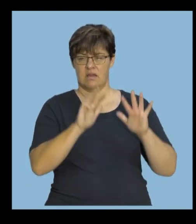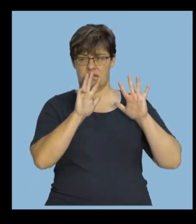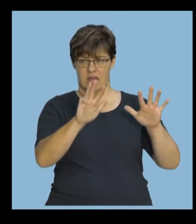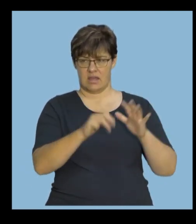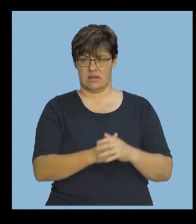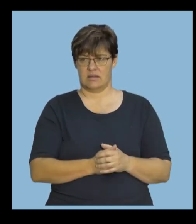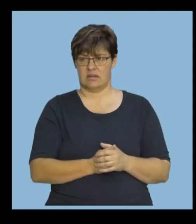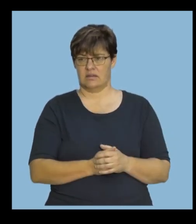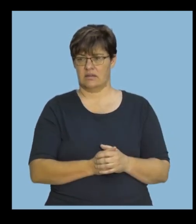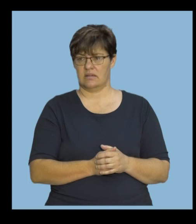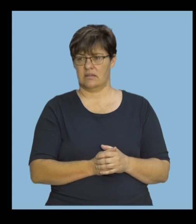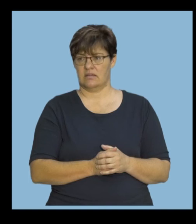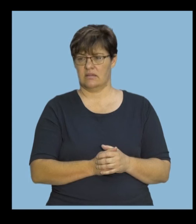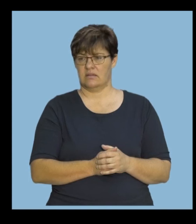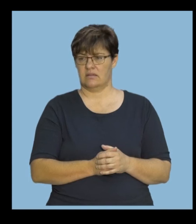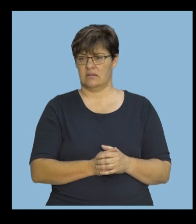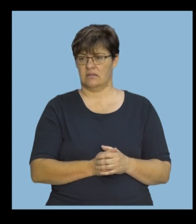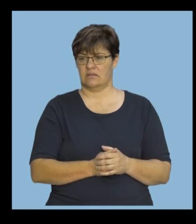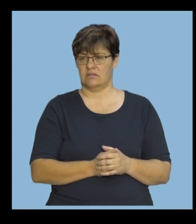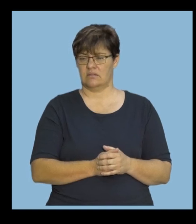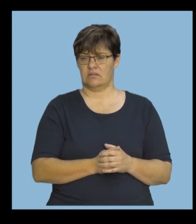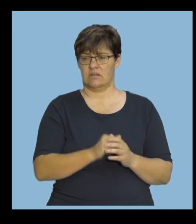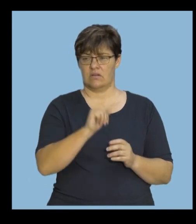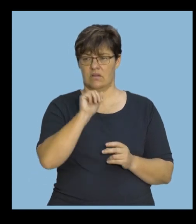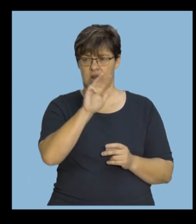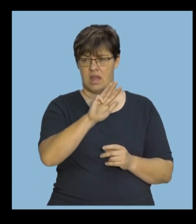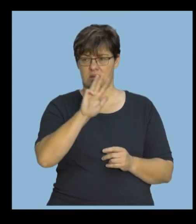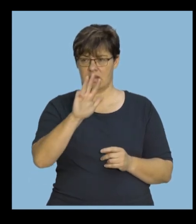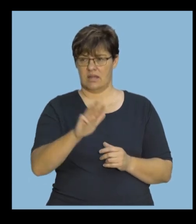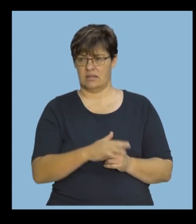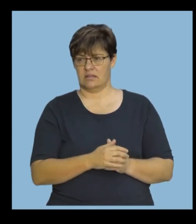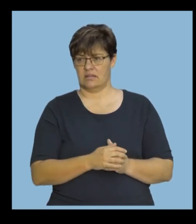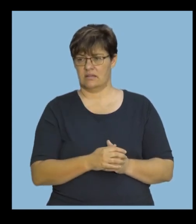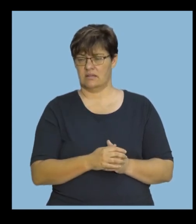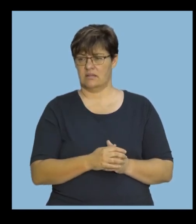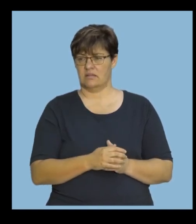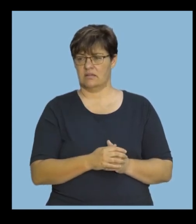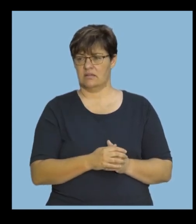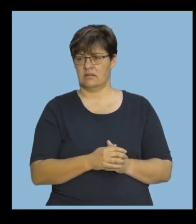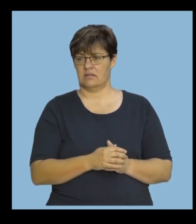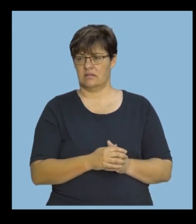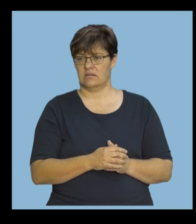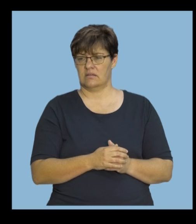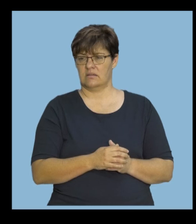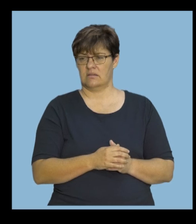have there. Then what else do I have? 9, 9, 9.